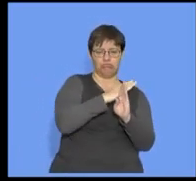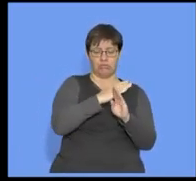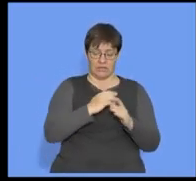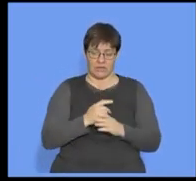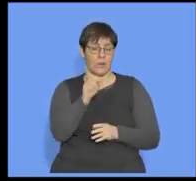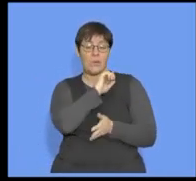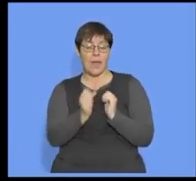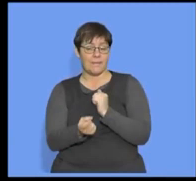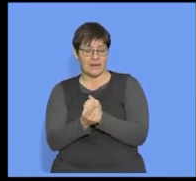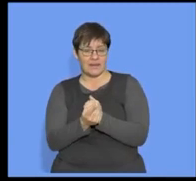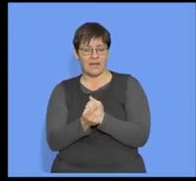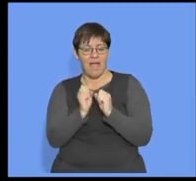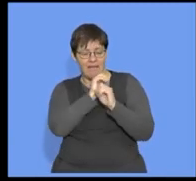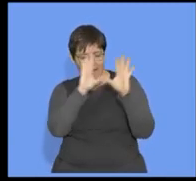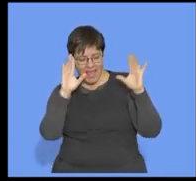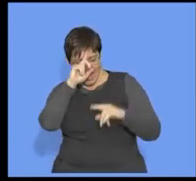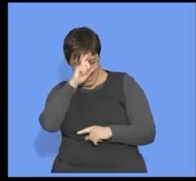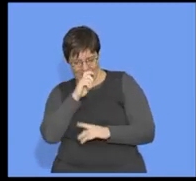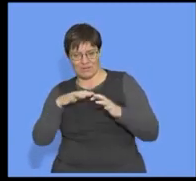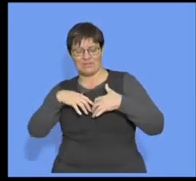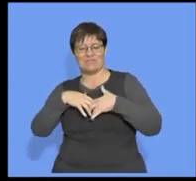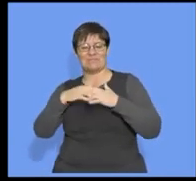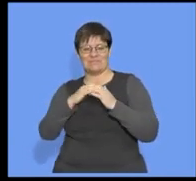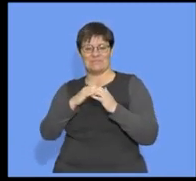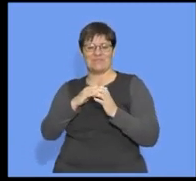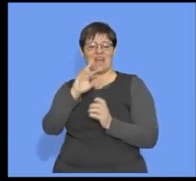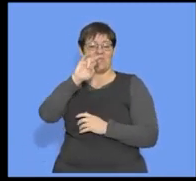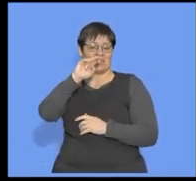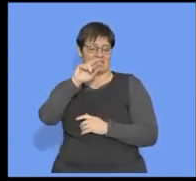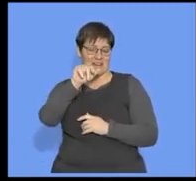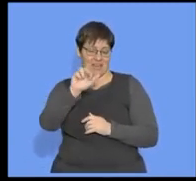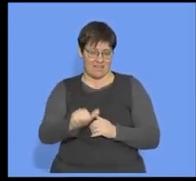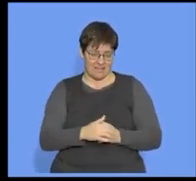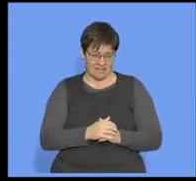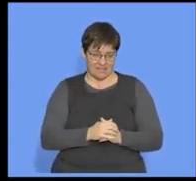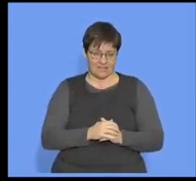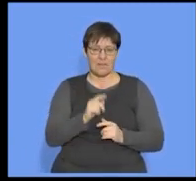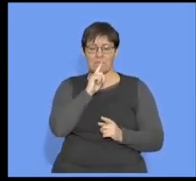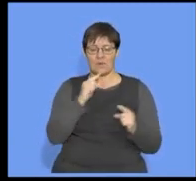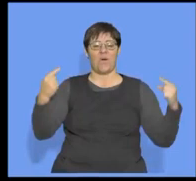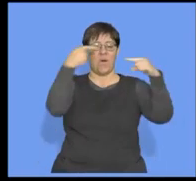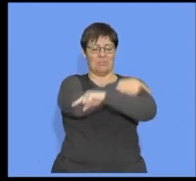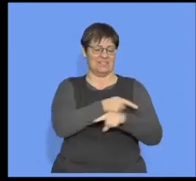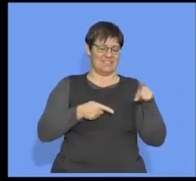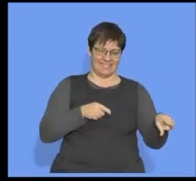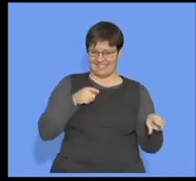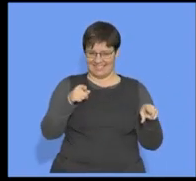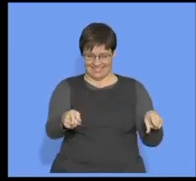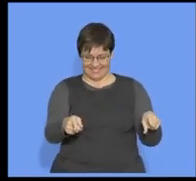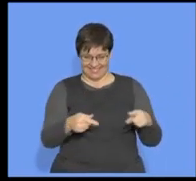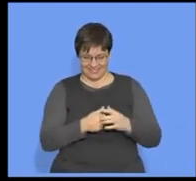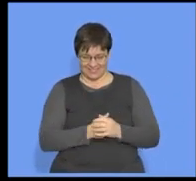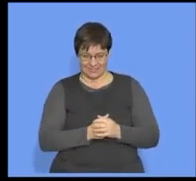what happens? A clear image will form in the retina. So this is the opposite of